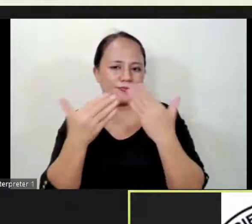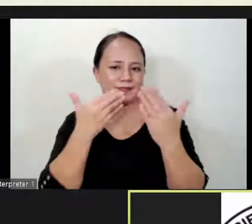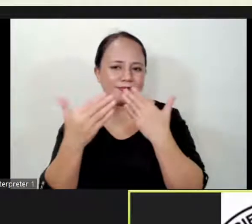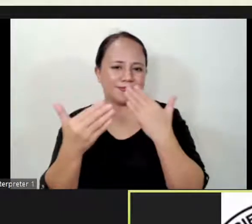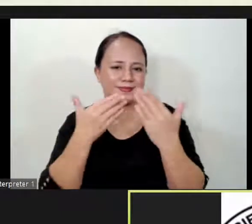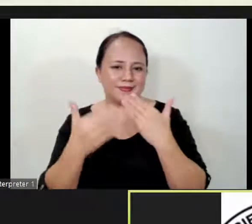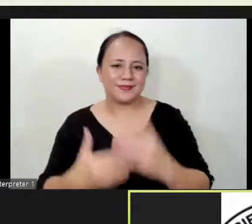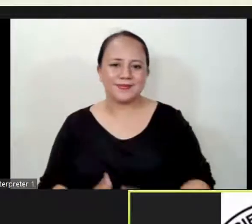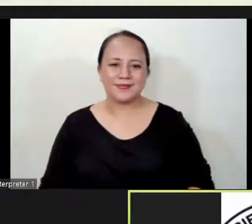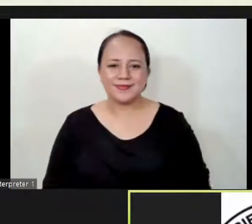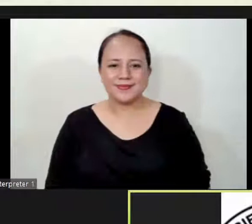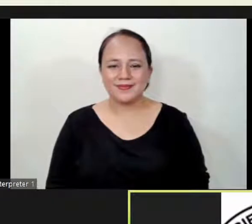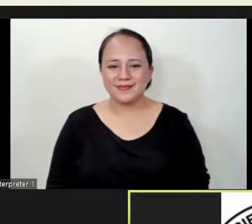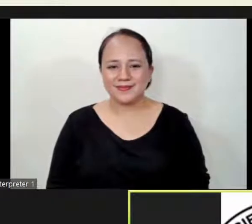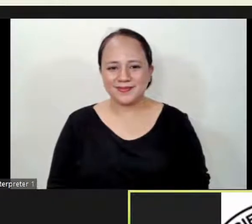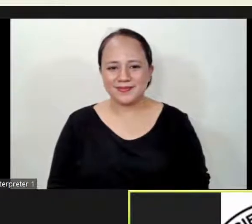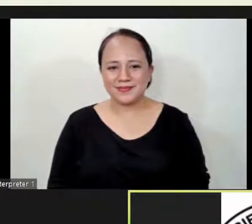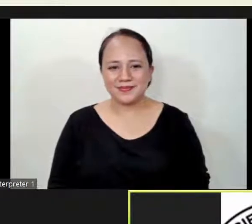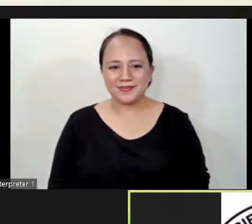much.